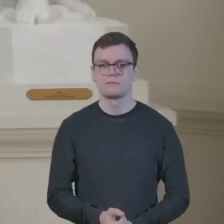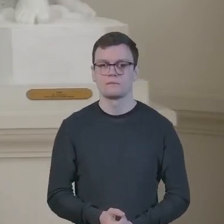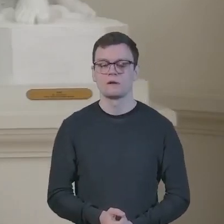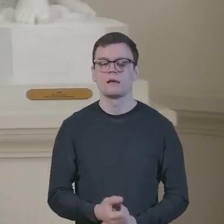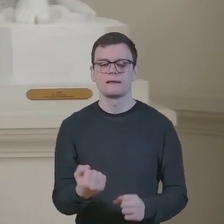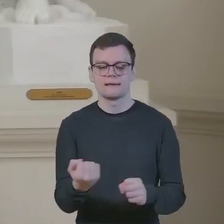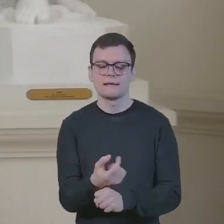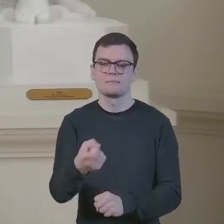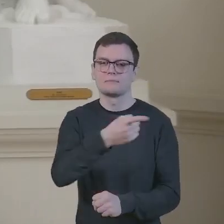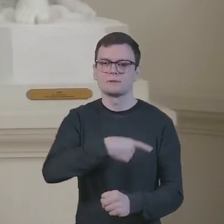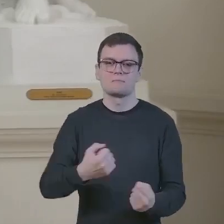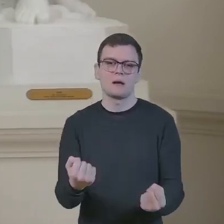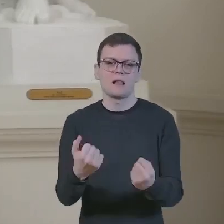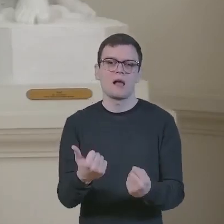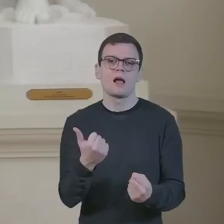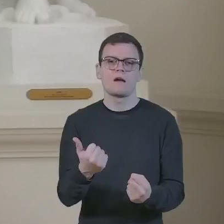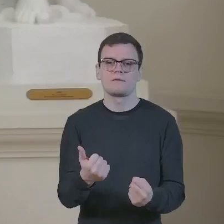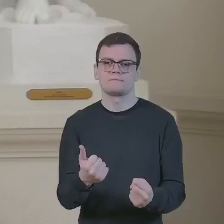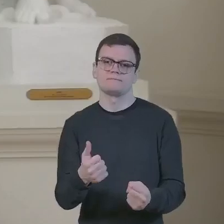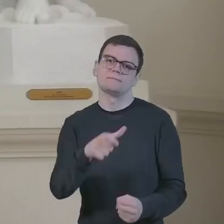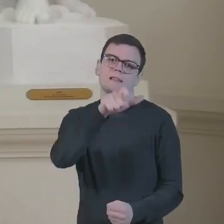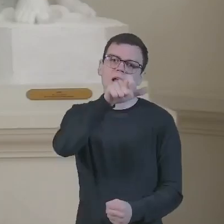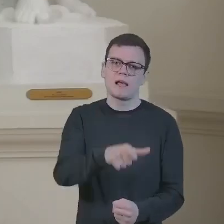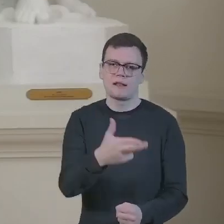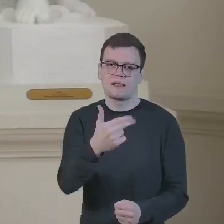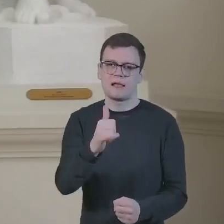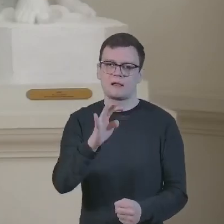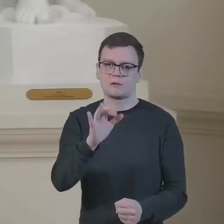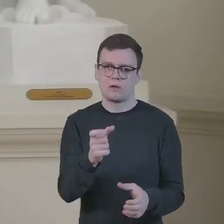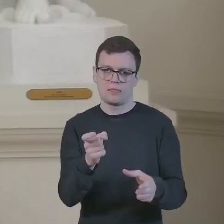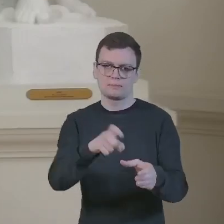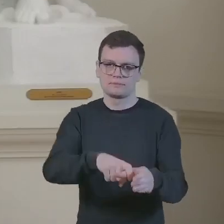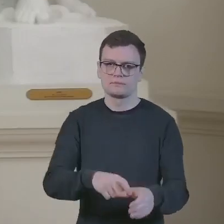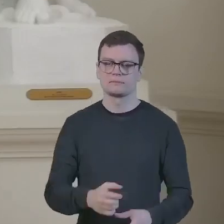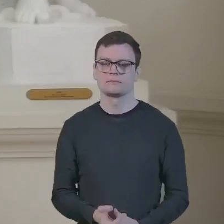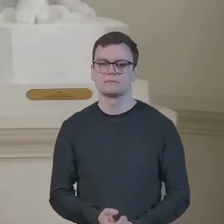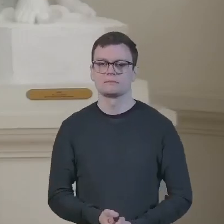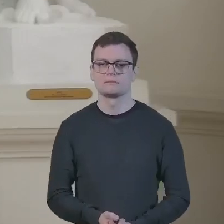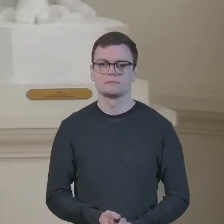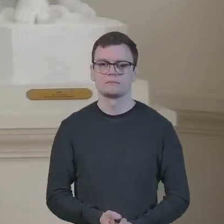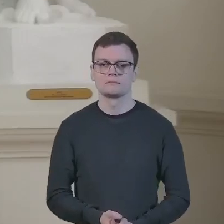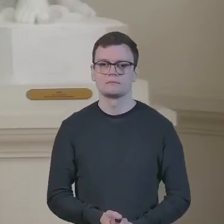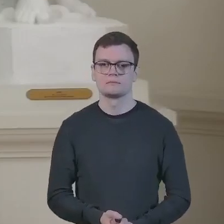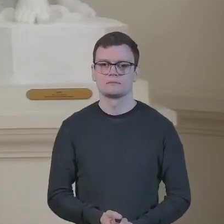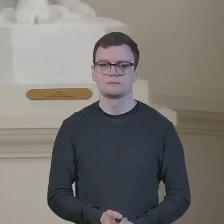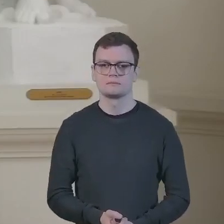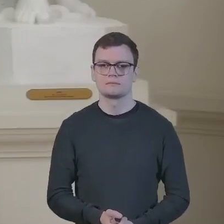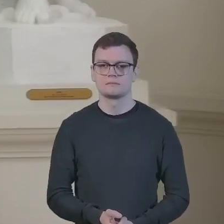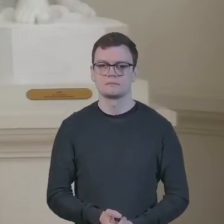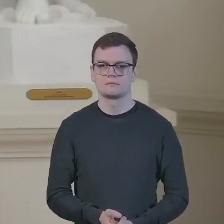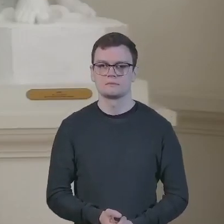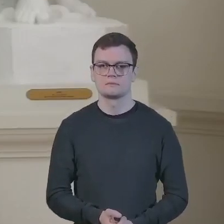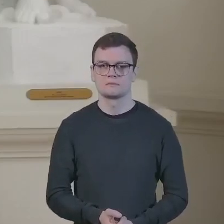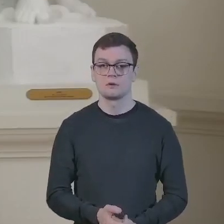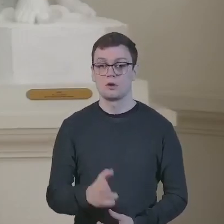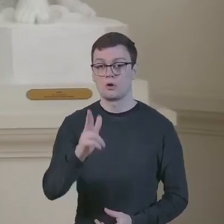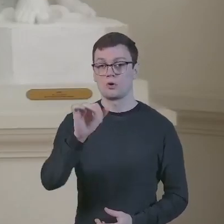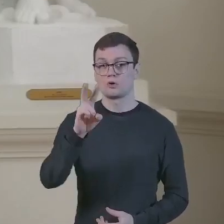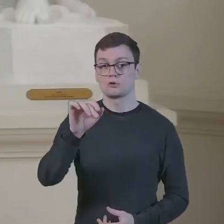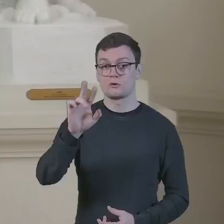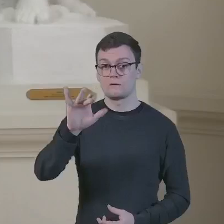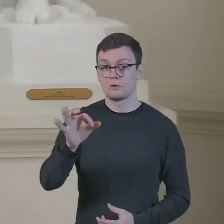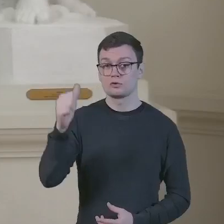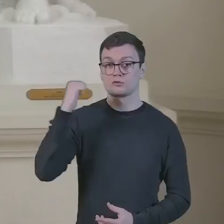just because the people of Kosovo, over 93%, are in favor of joining NATO, but it has been our